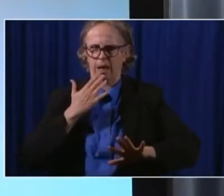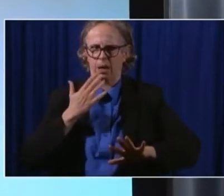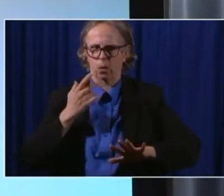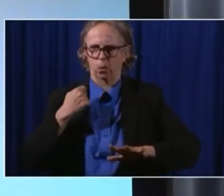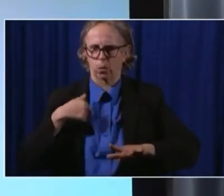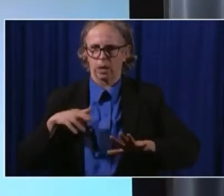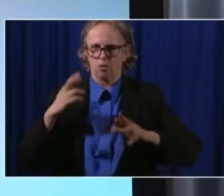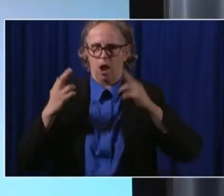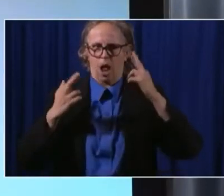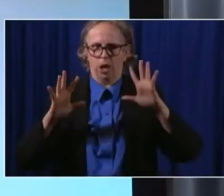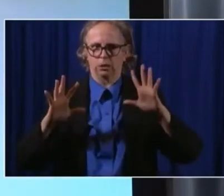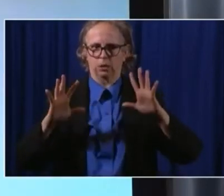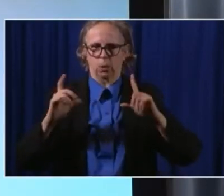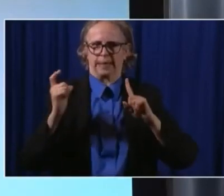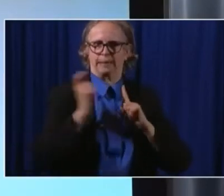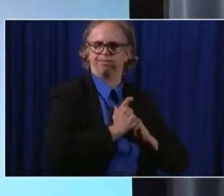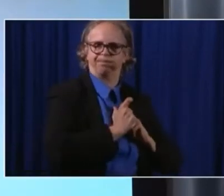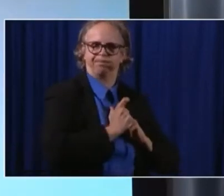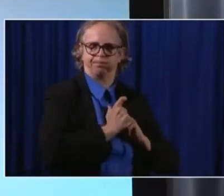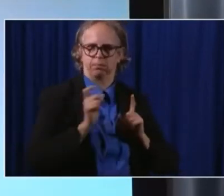tests.